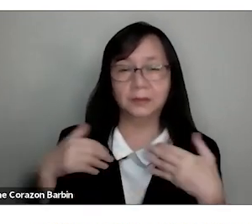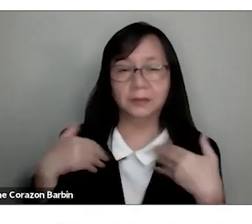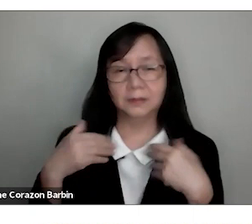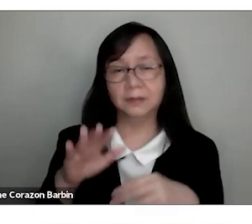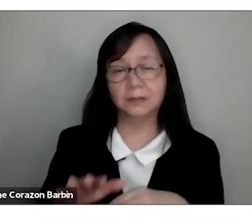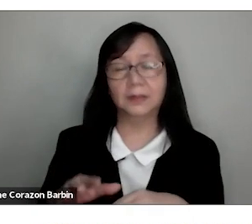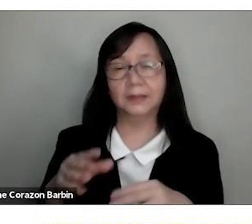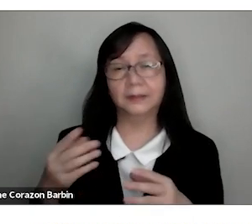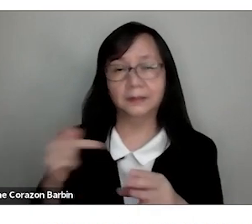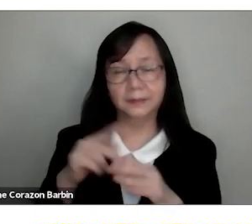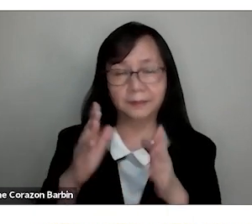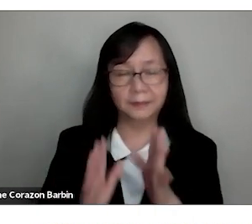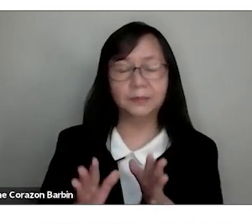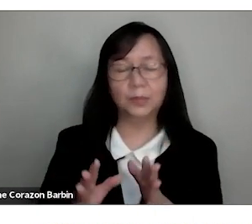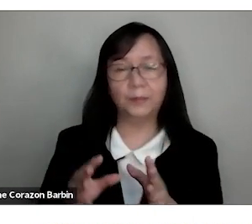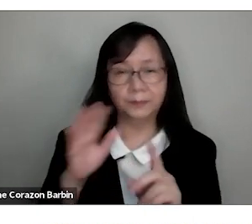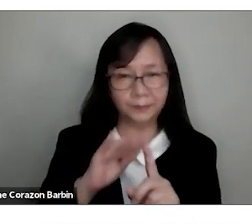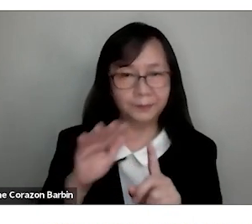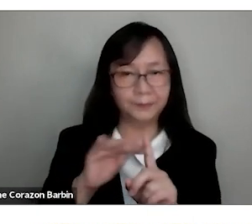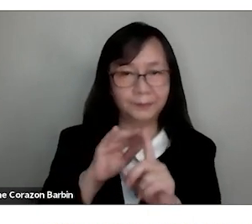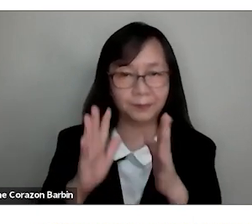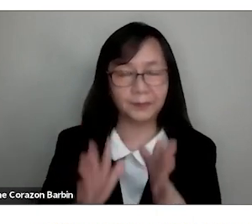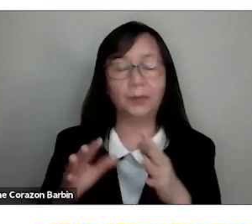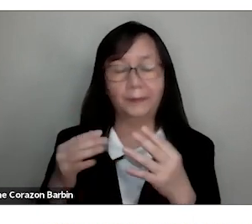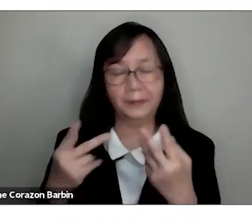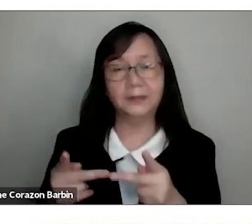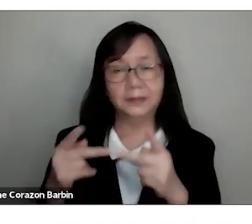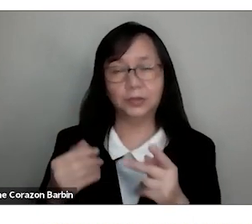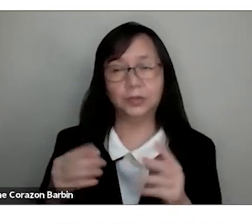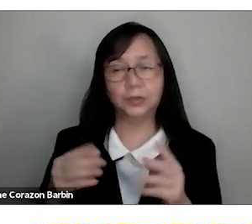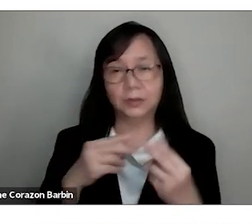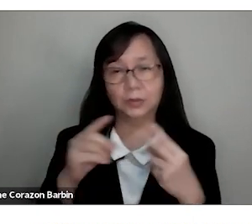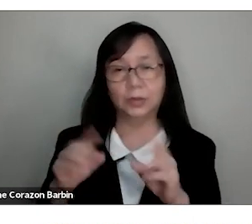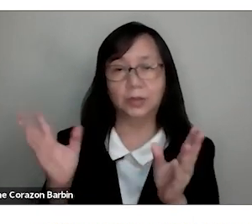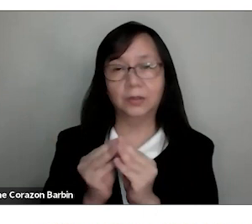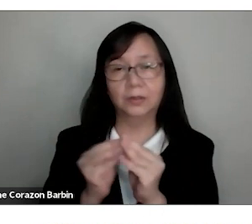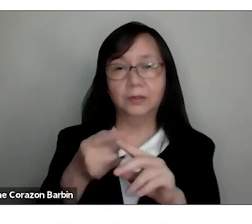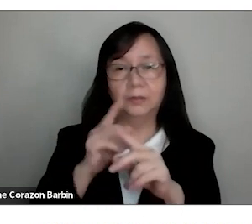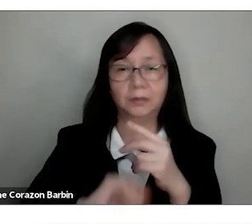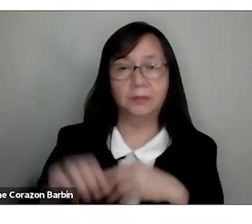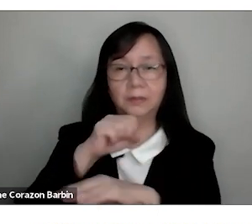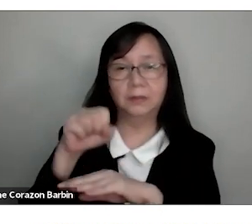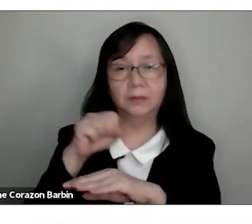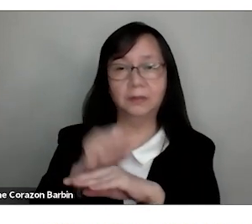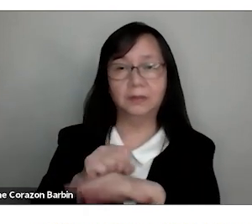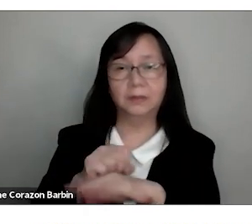And observers are also present during the consultation, that from Singapore Children's